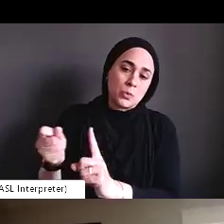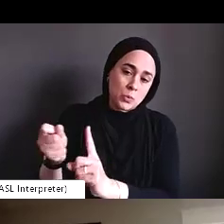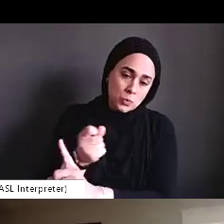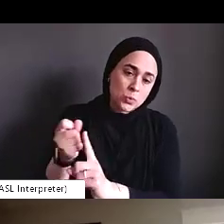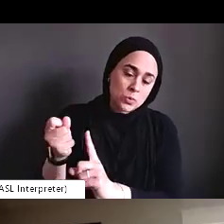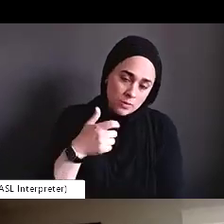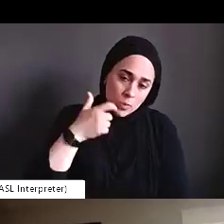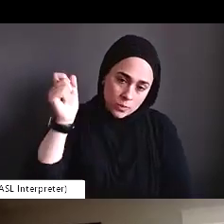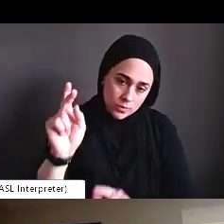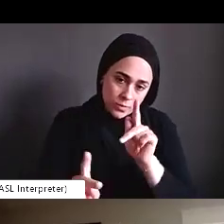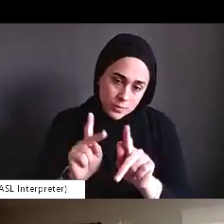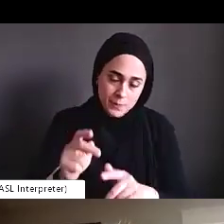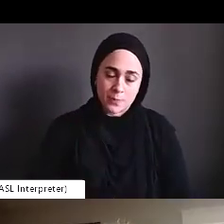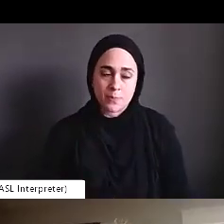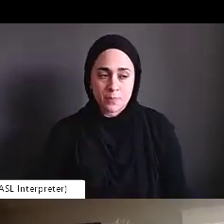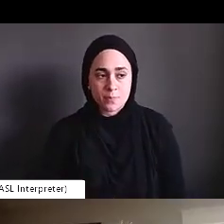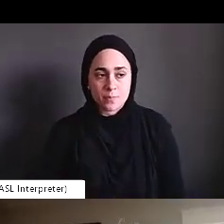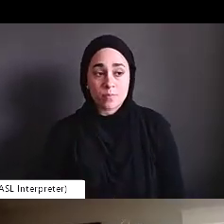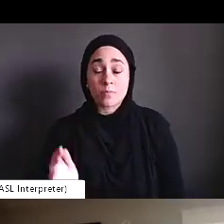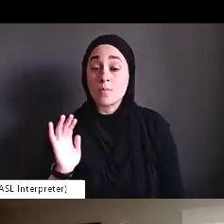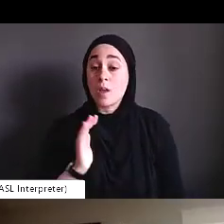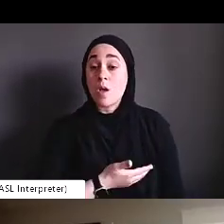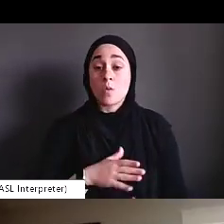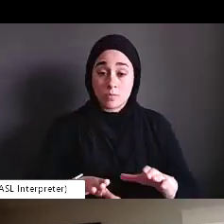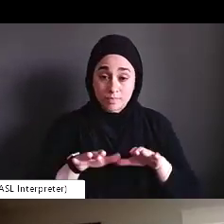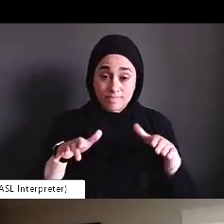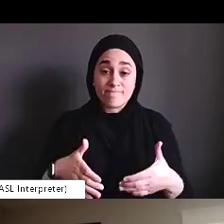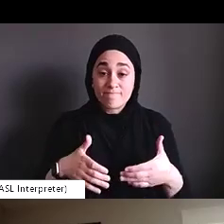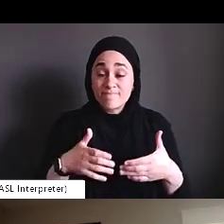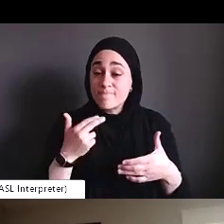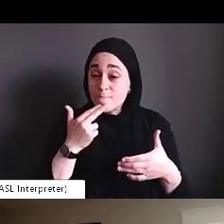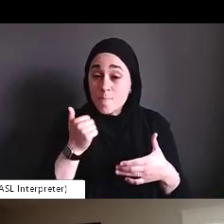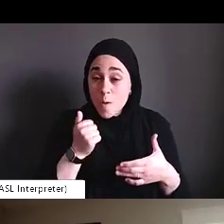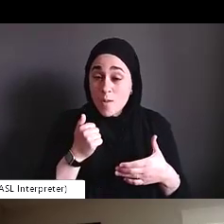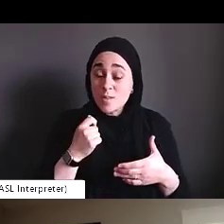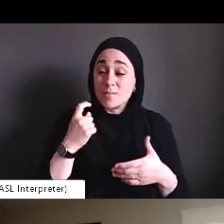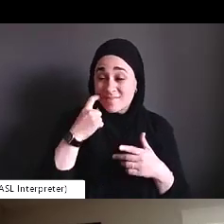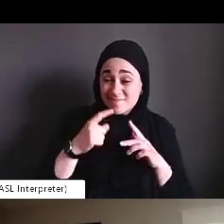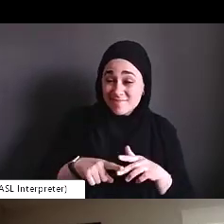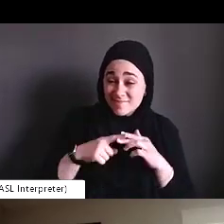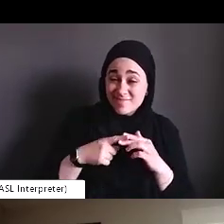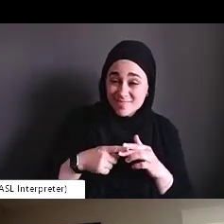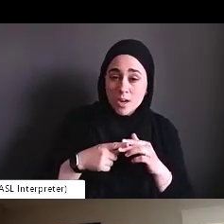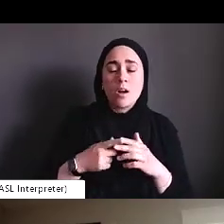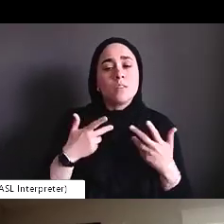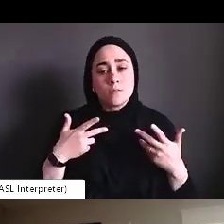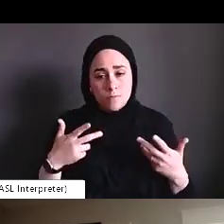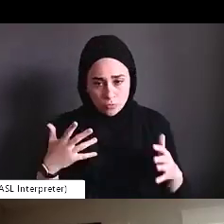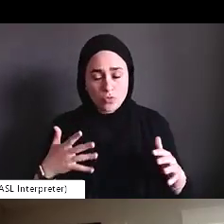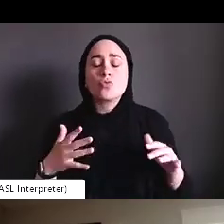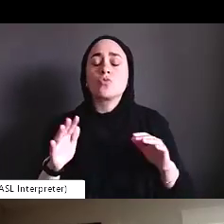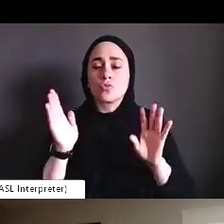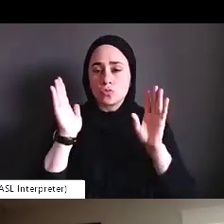Although we are small and just getting started, we have been doing some sessions